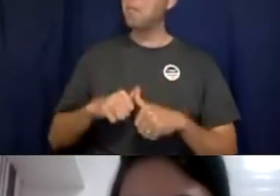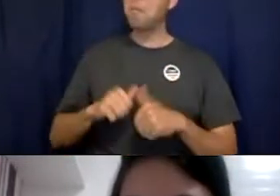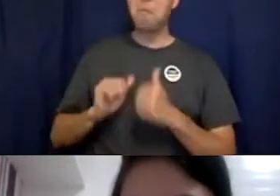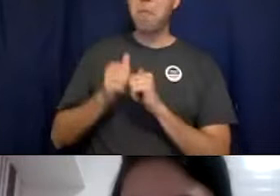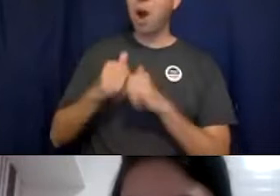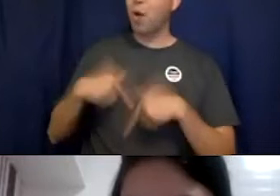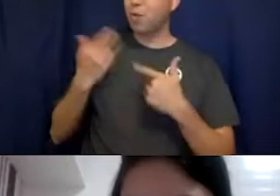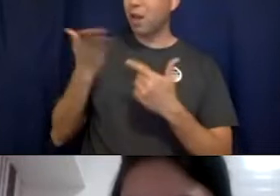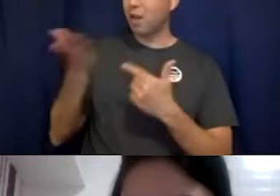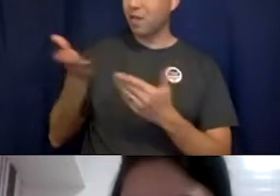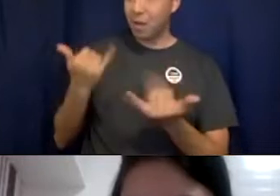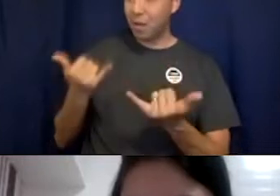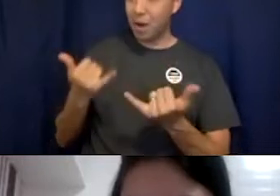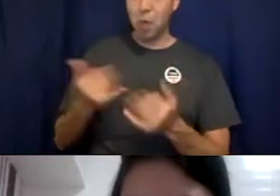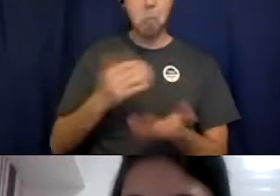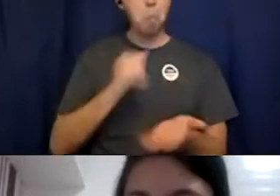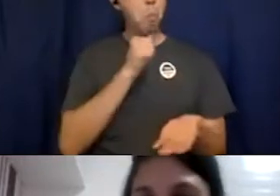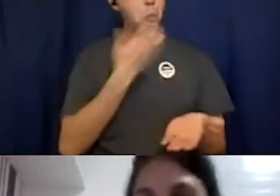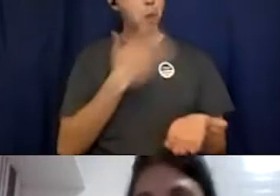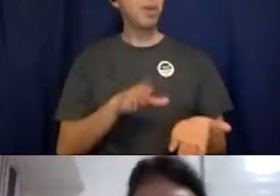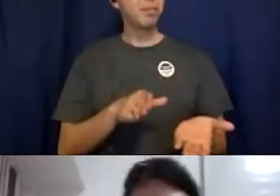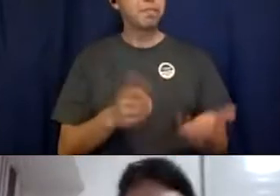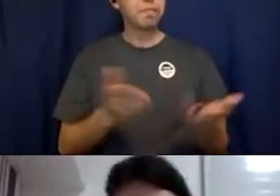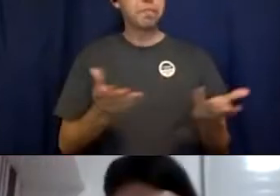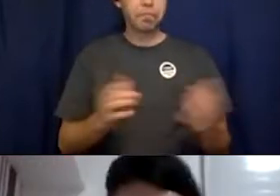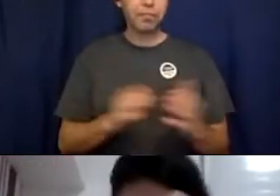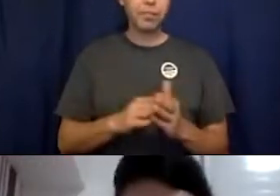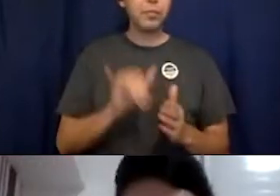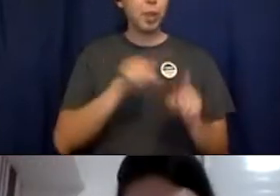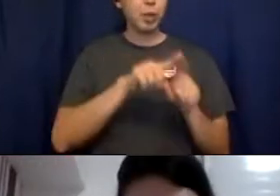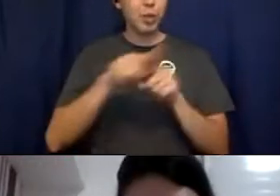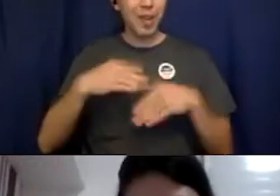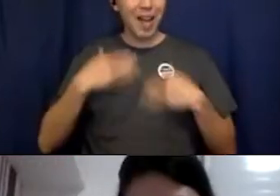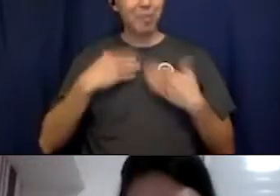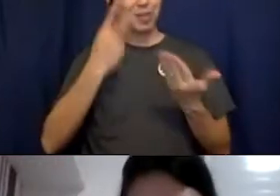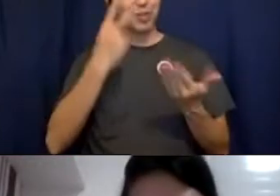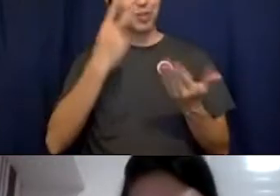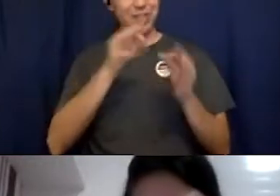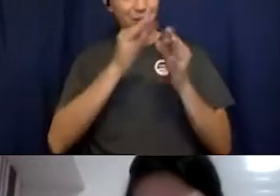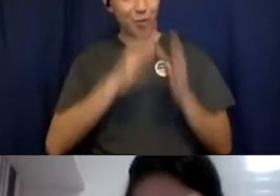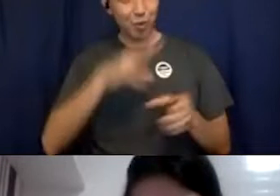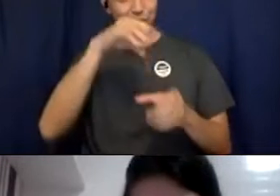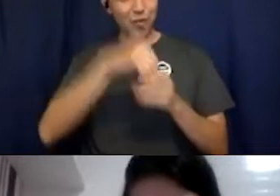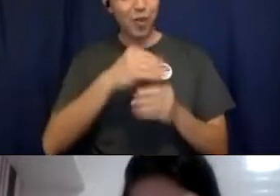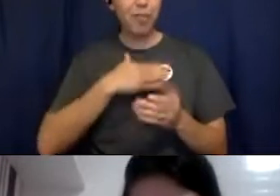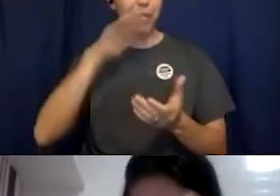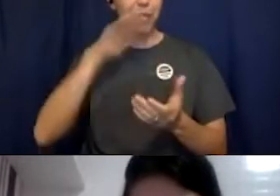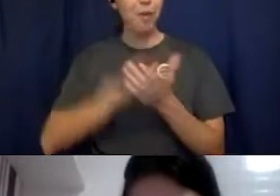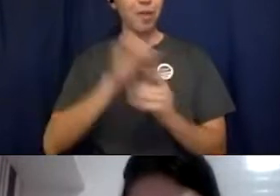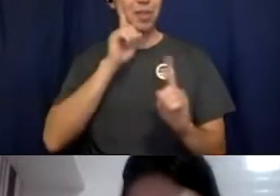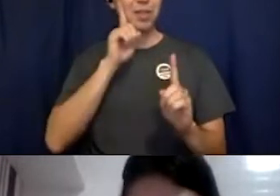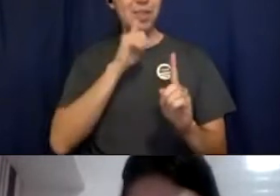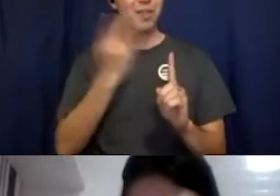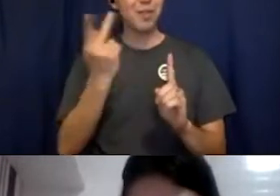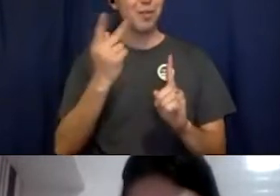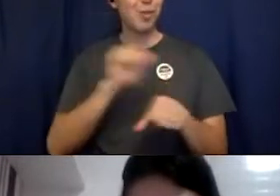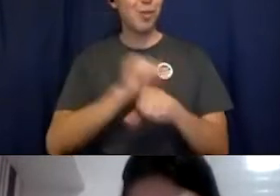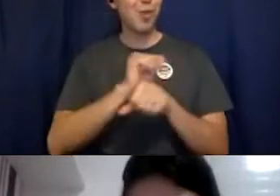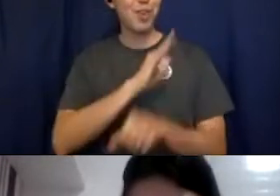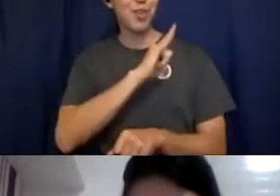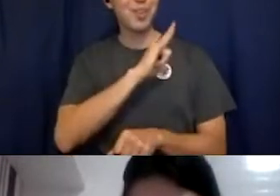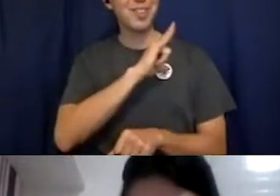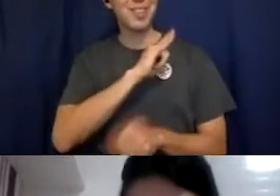law school sucks. Does it really? Law school isn't fun? It's a lot of work. That's such a weird surprise. I can see